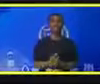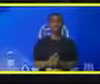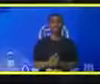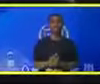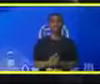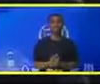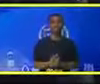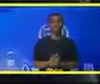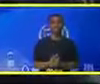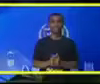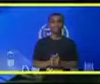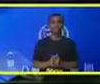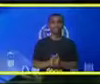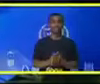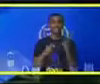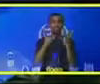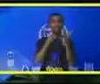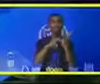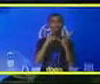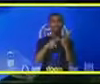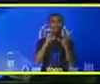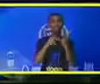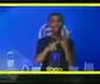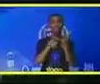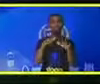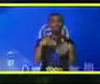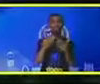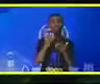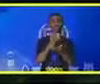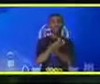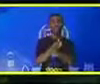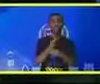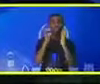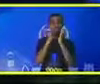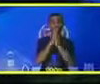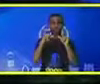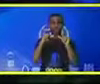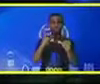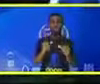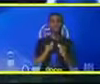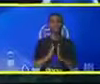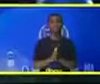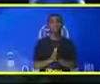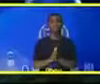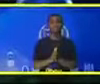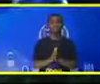Let me give you the fourth key and then we begin to pray. Can you take it higher for me?